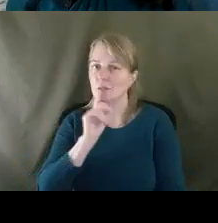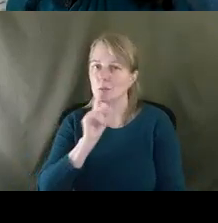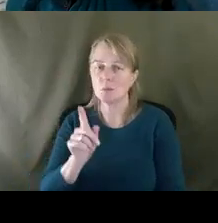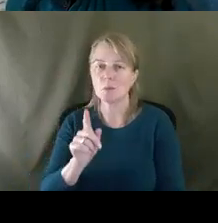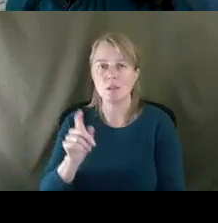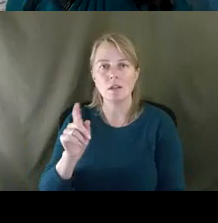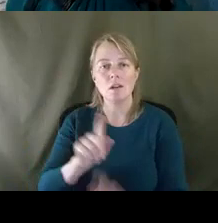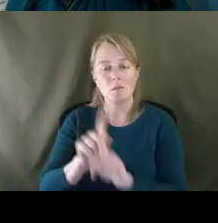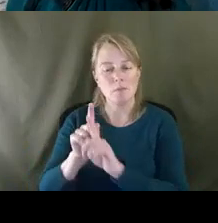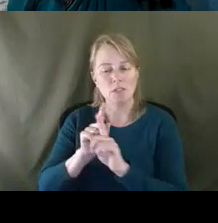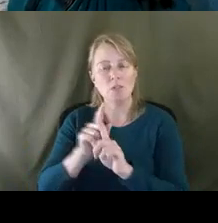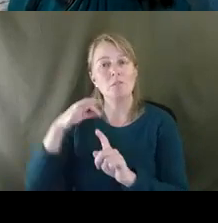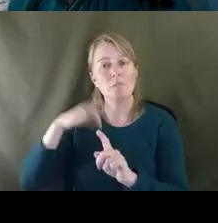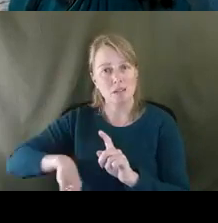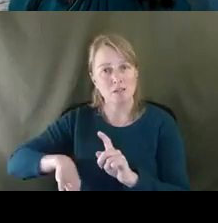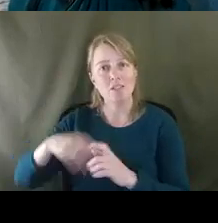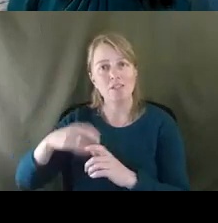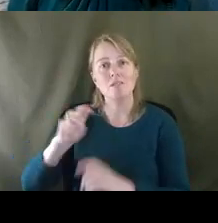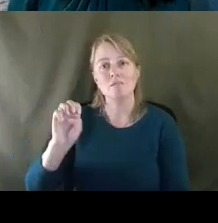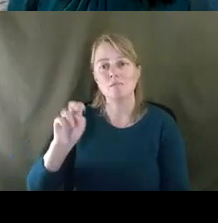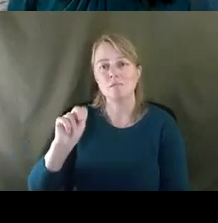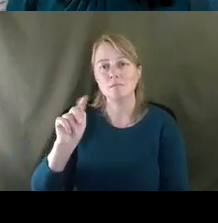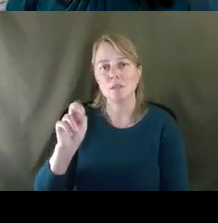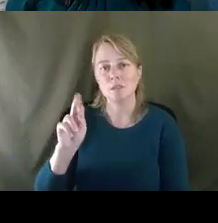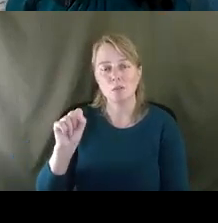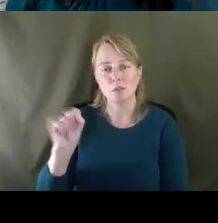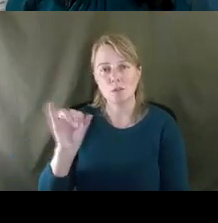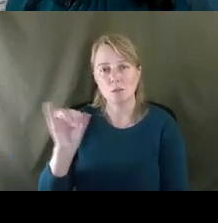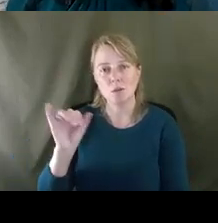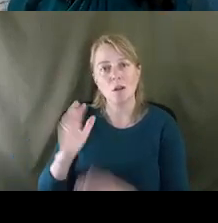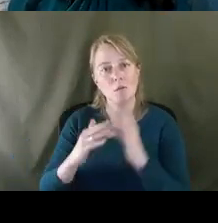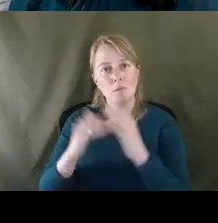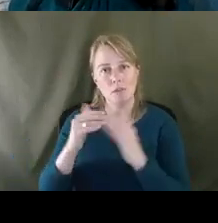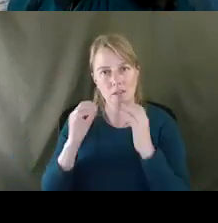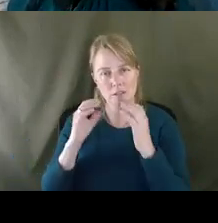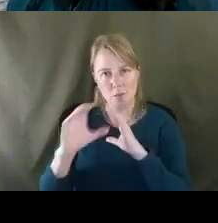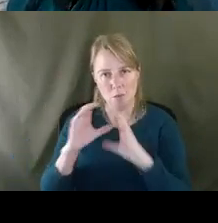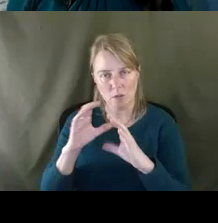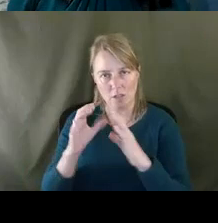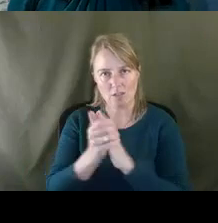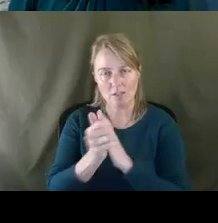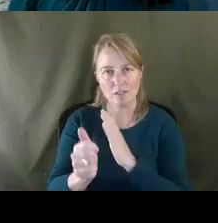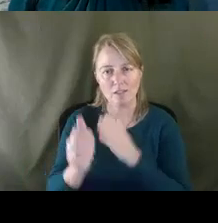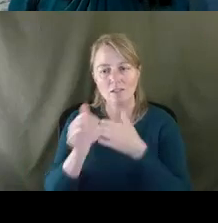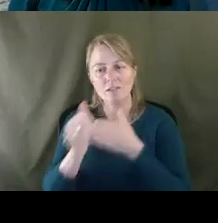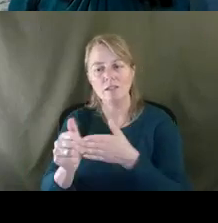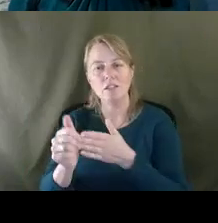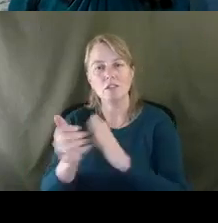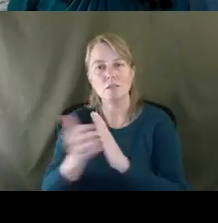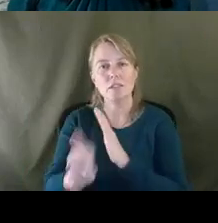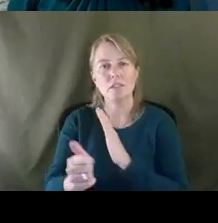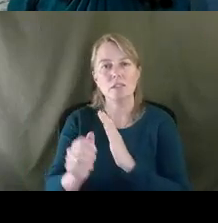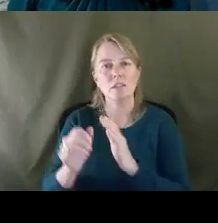Mentoring has a lot of benefits for mentors too, building up communication skills, leadership skills, increasing job